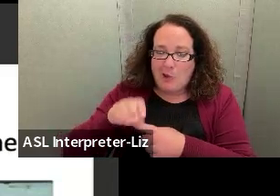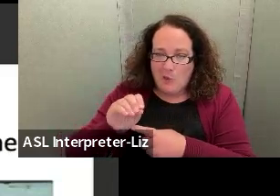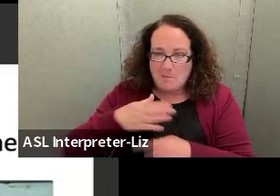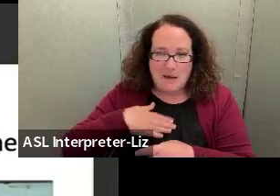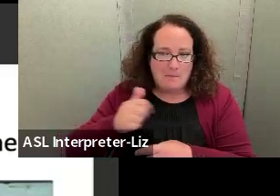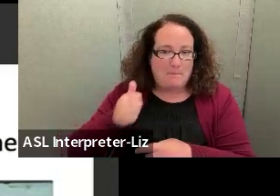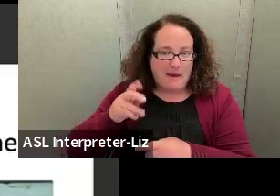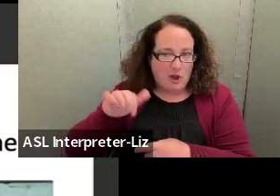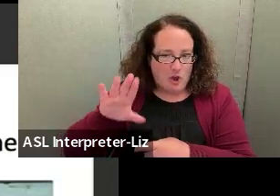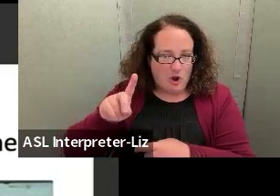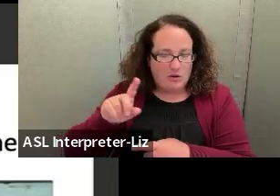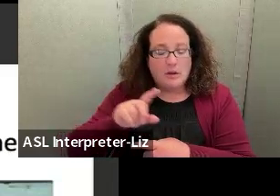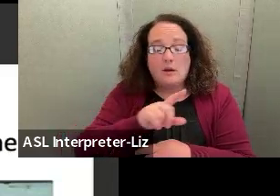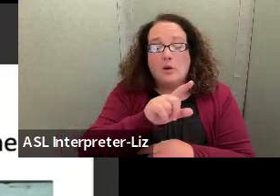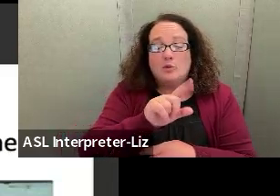in 2011,